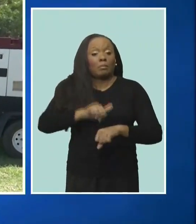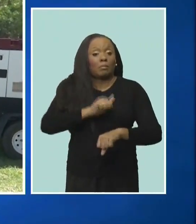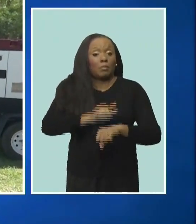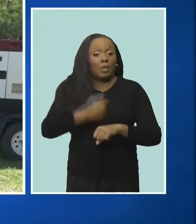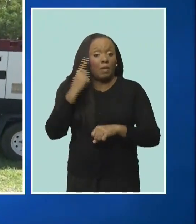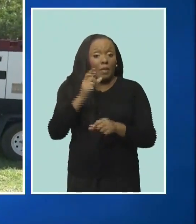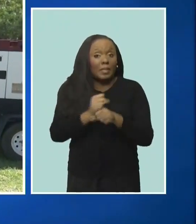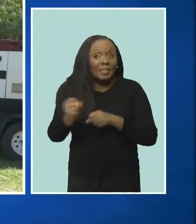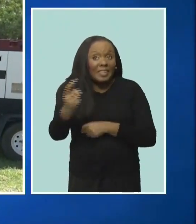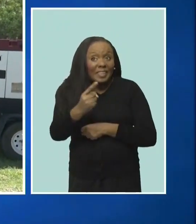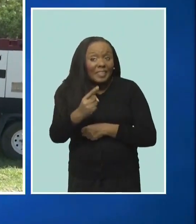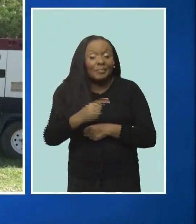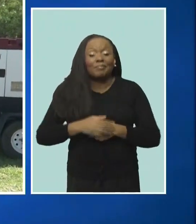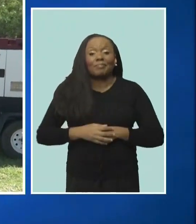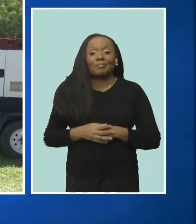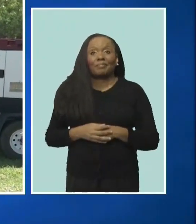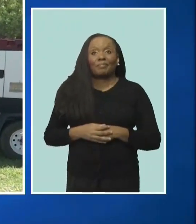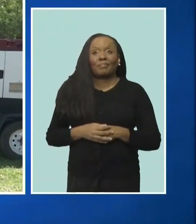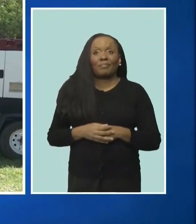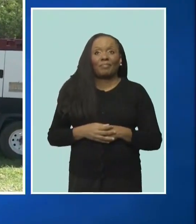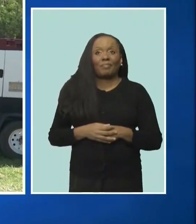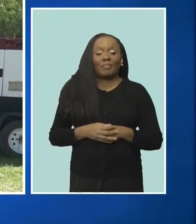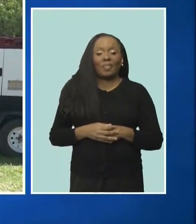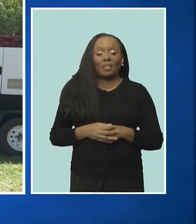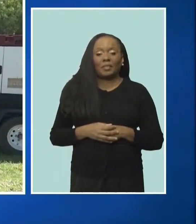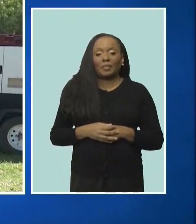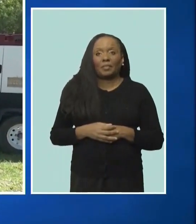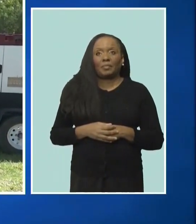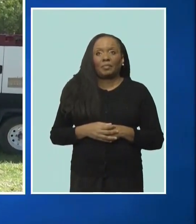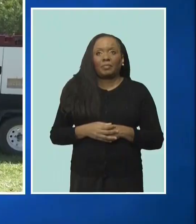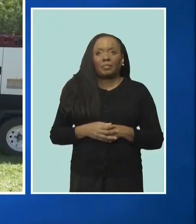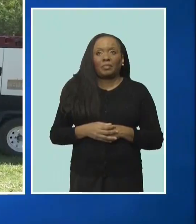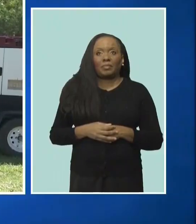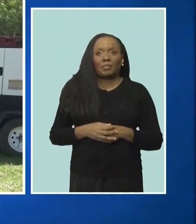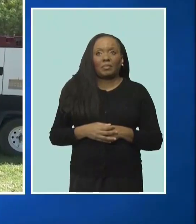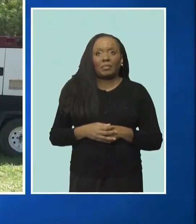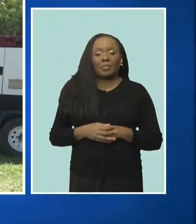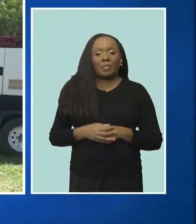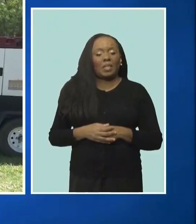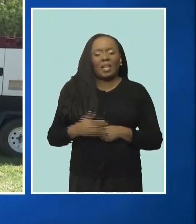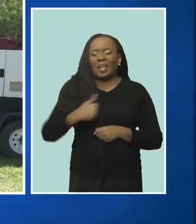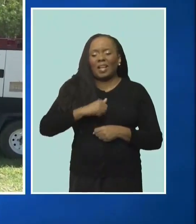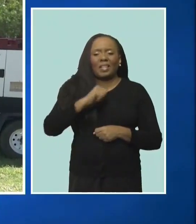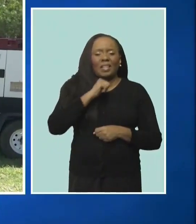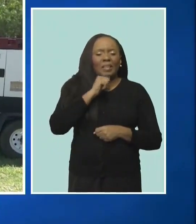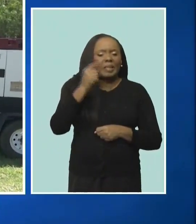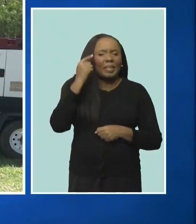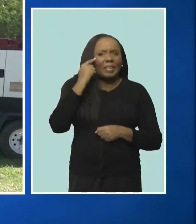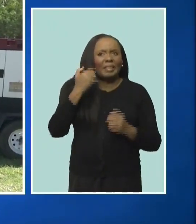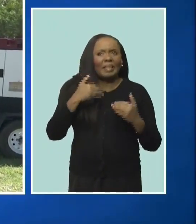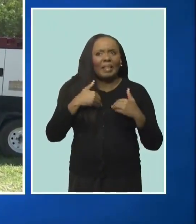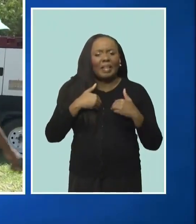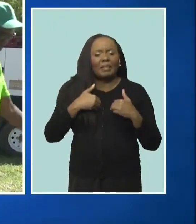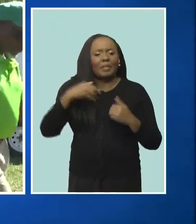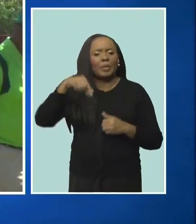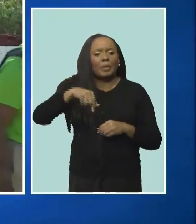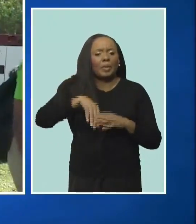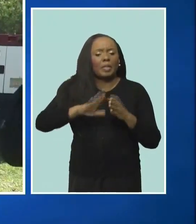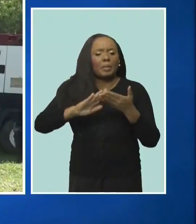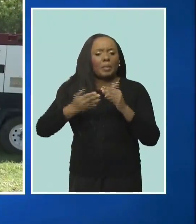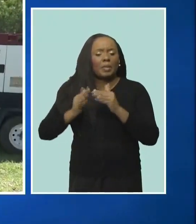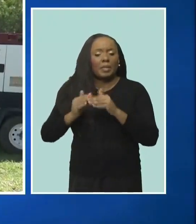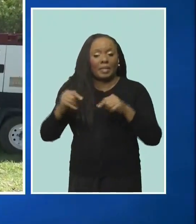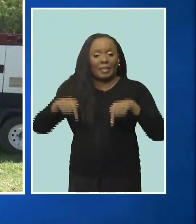that there will be a queue at CBC, I don't think we have the space on the calendar for a queue at CBC this